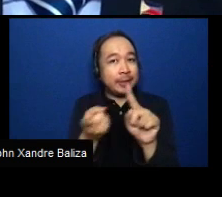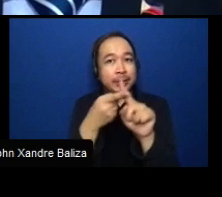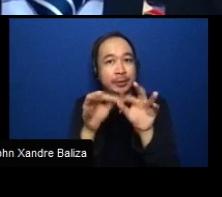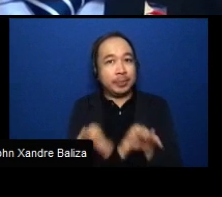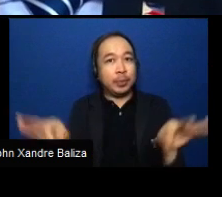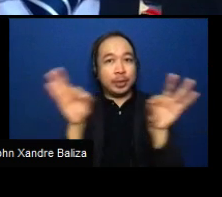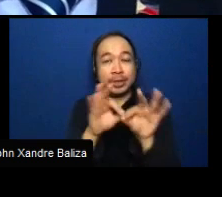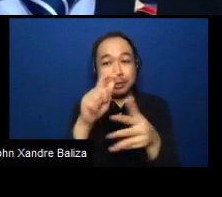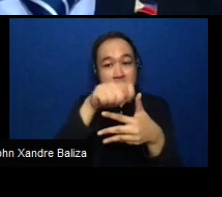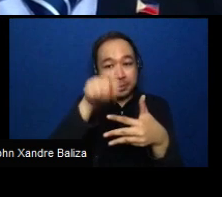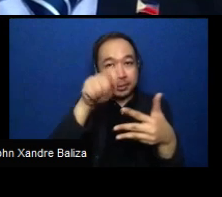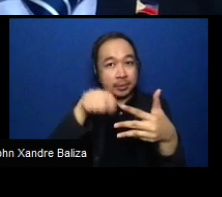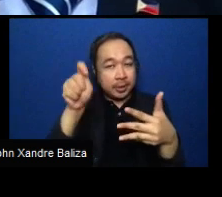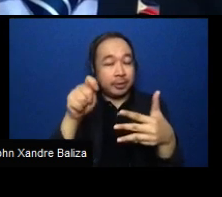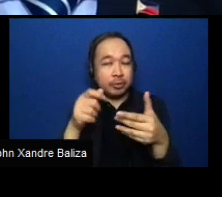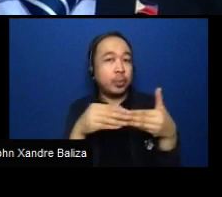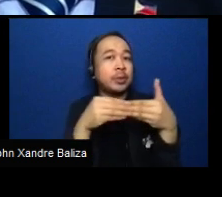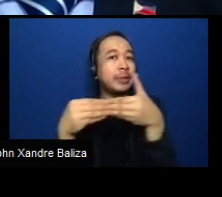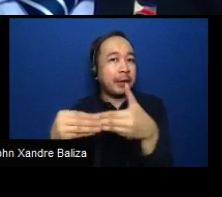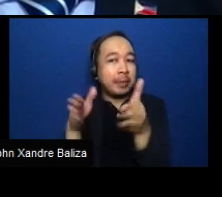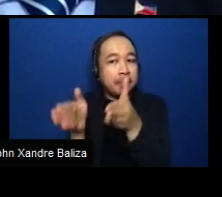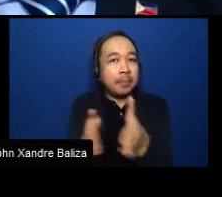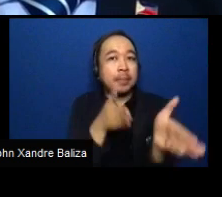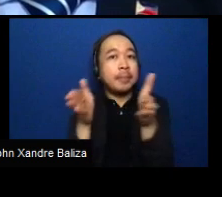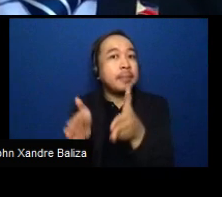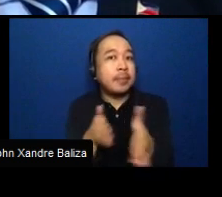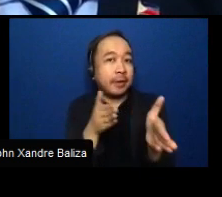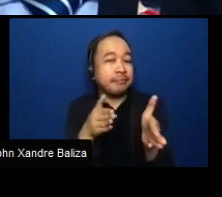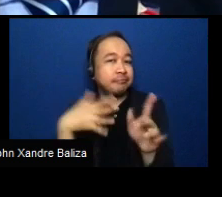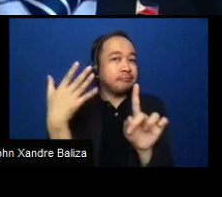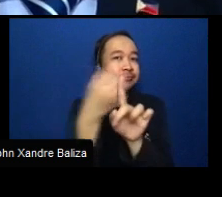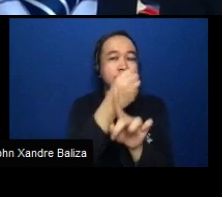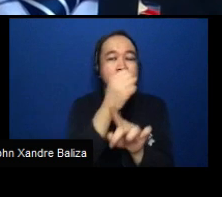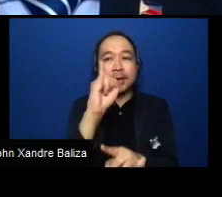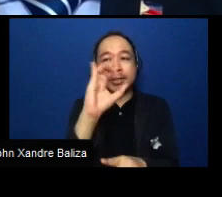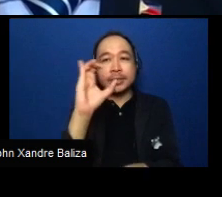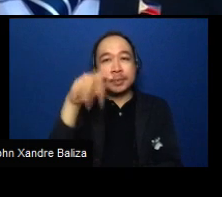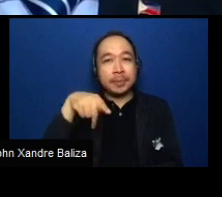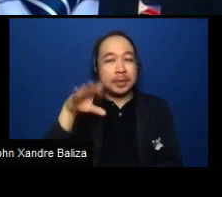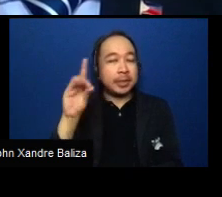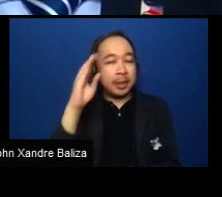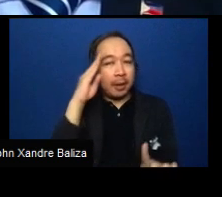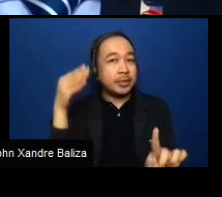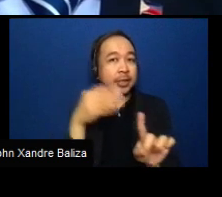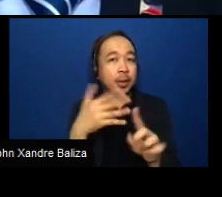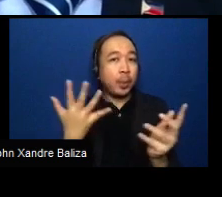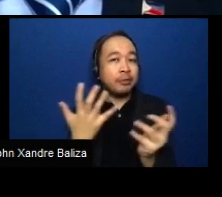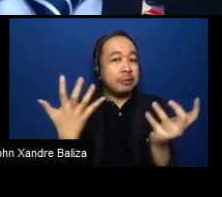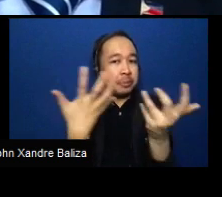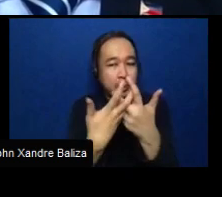indicators to guide initiatives in pursuing the ICPD agenda within the context of